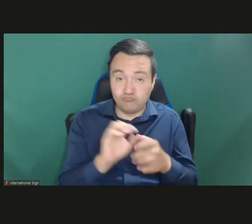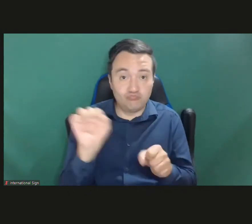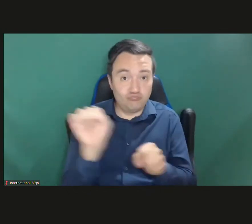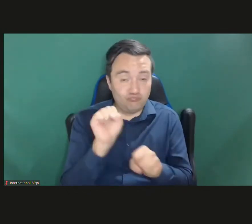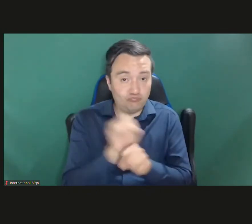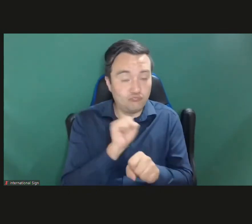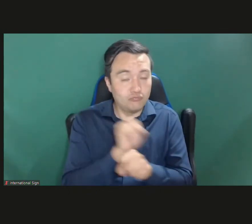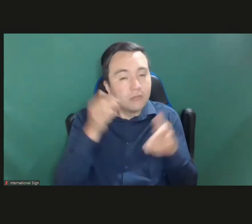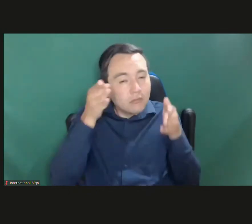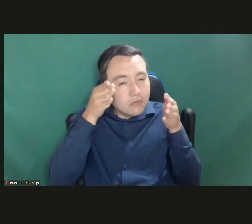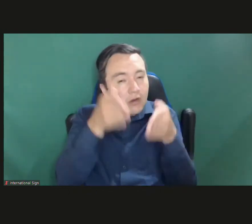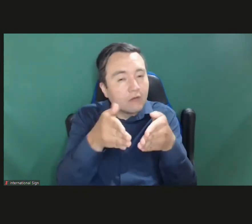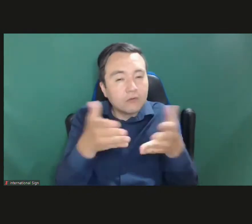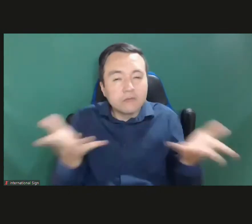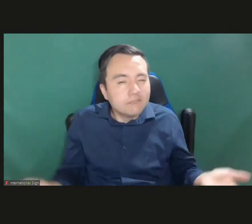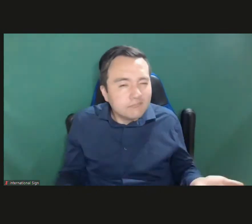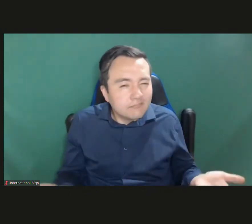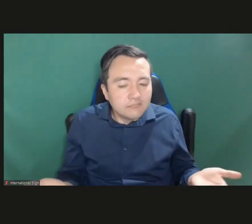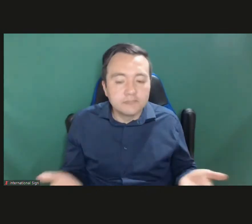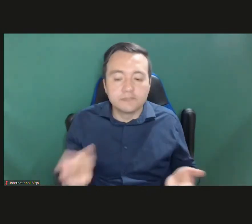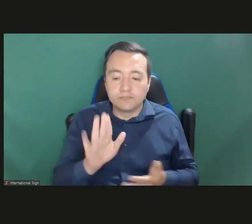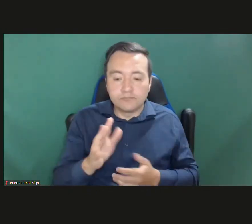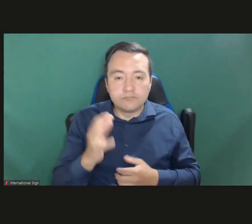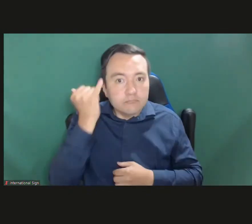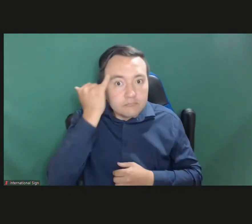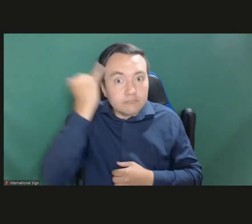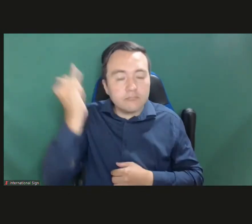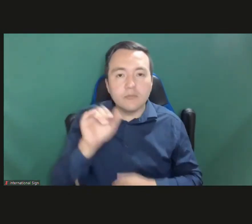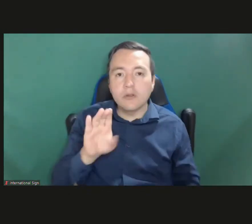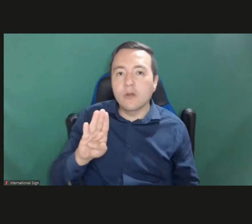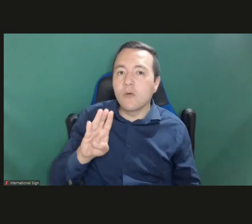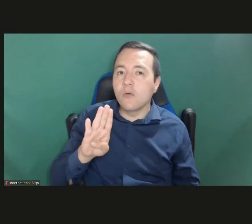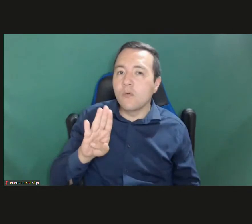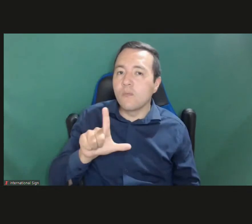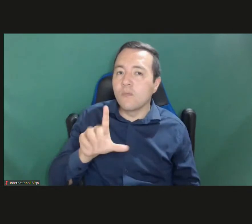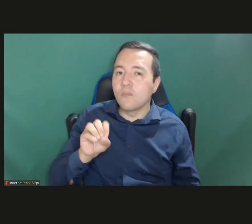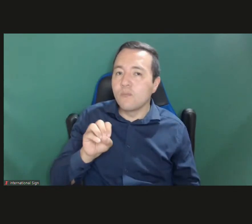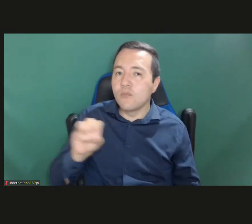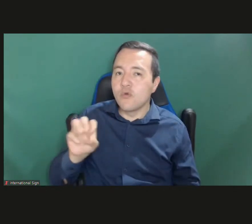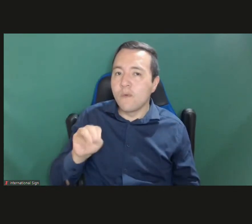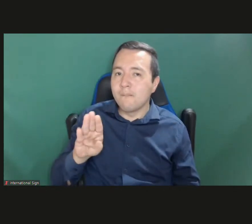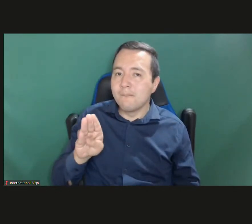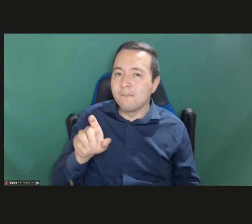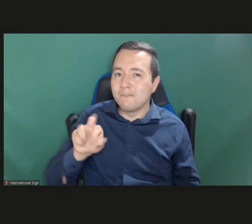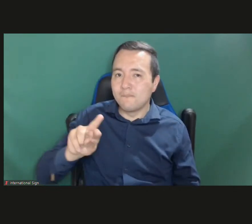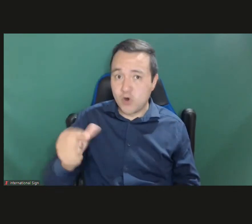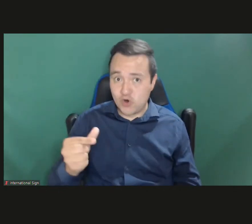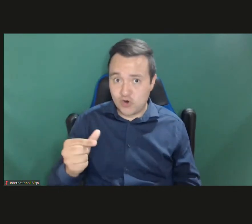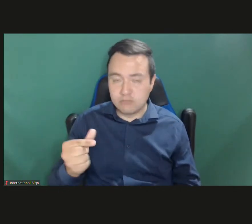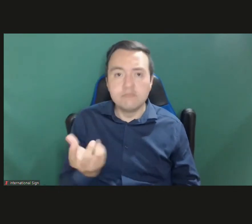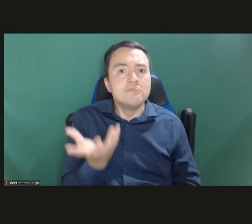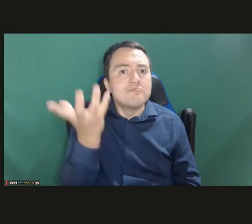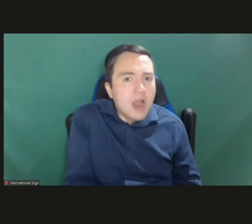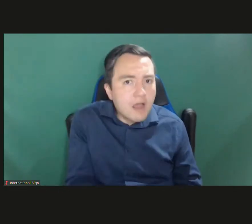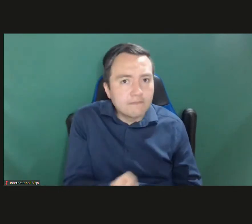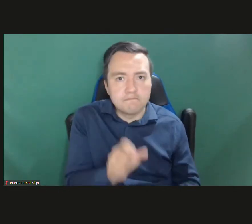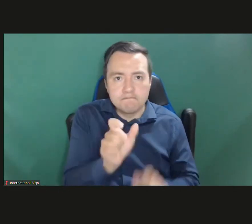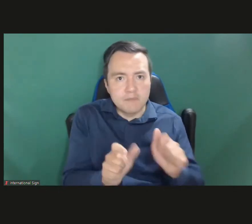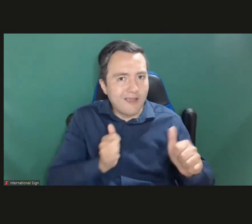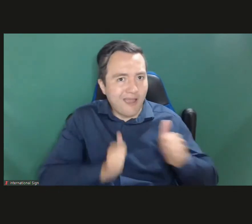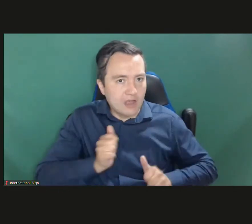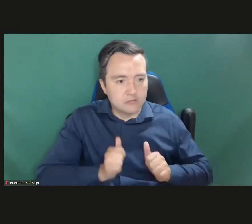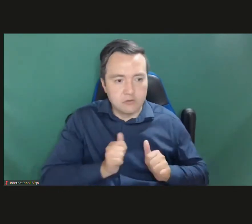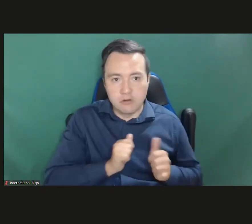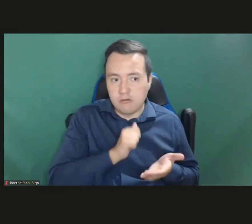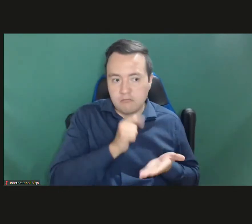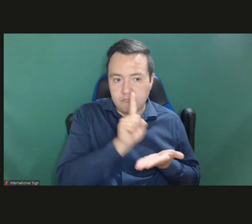the work done, the focus that is placed by the Bloomberg Initiative that includes a number of